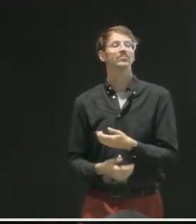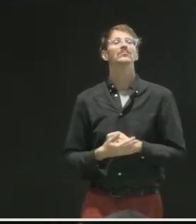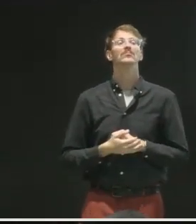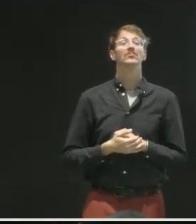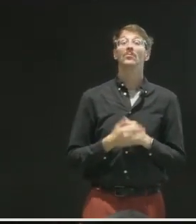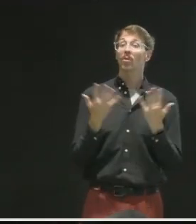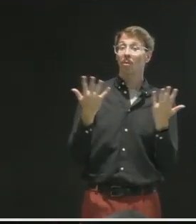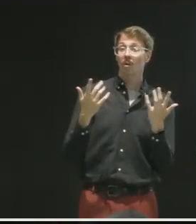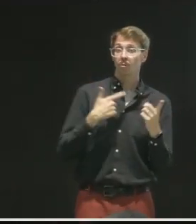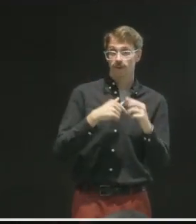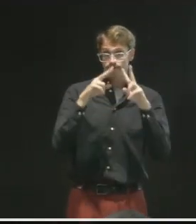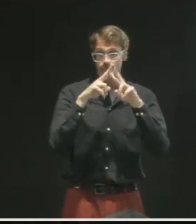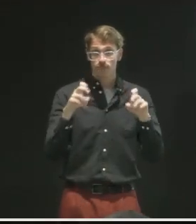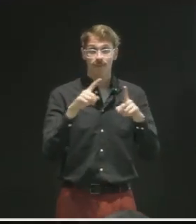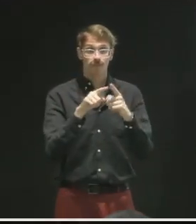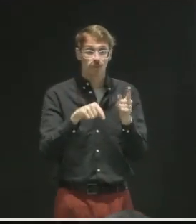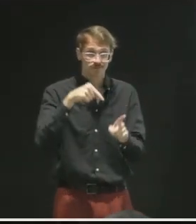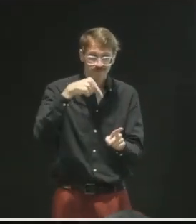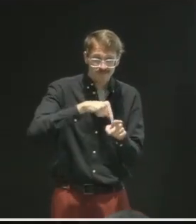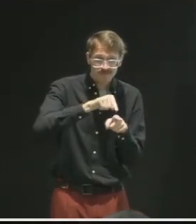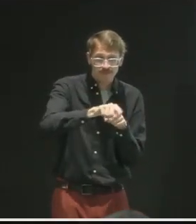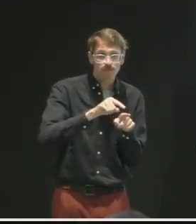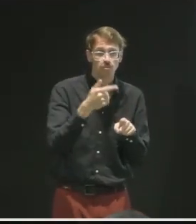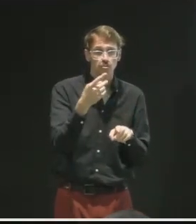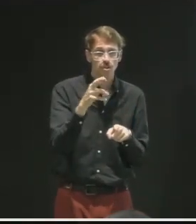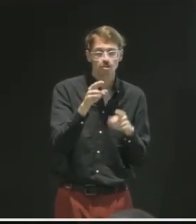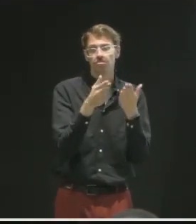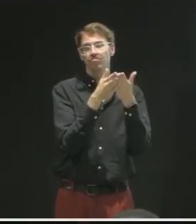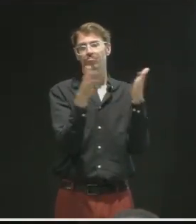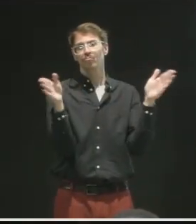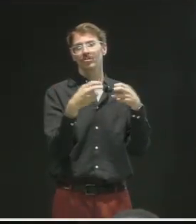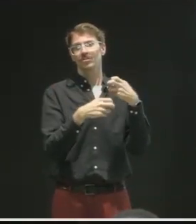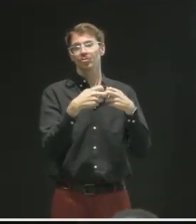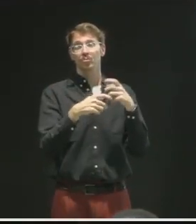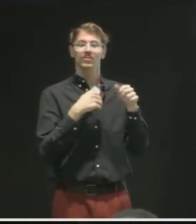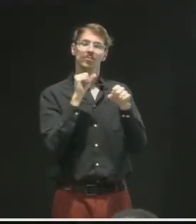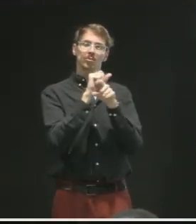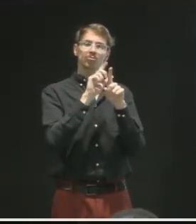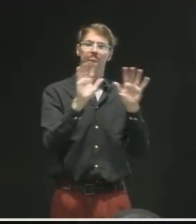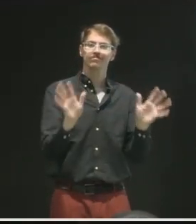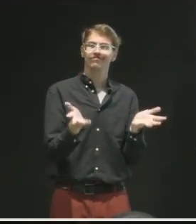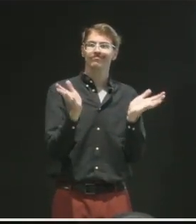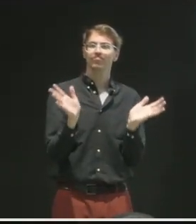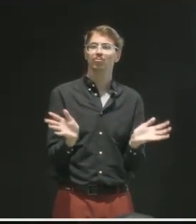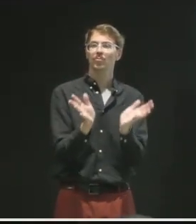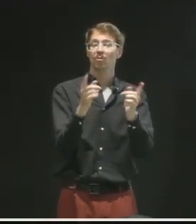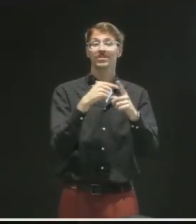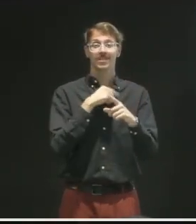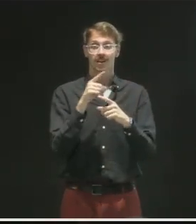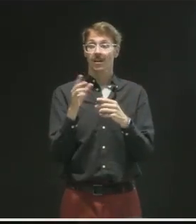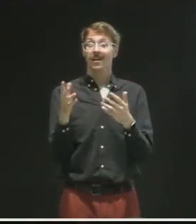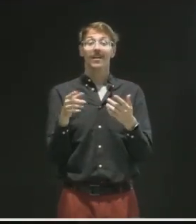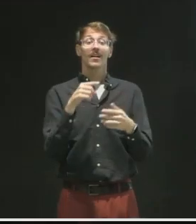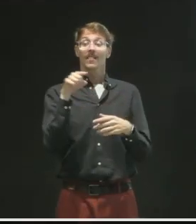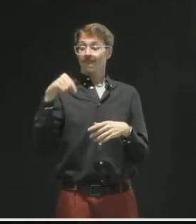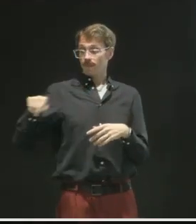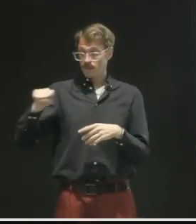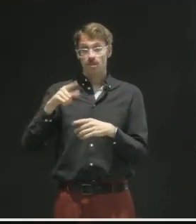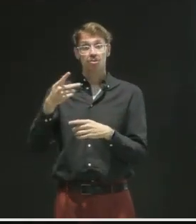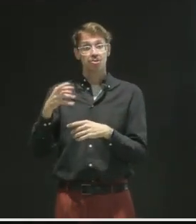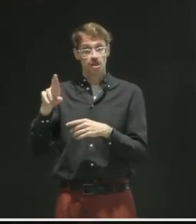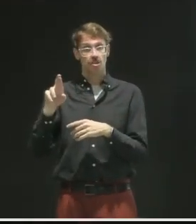terms of gender as a broad issue. We've worked to promote the institutionalization of gender